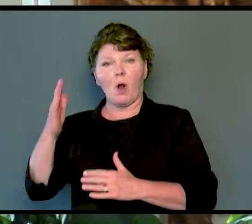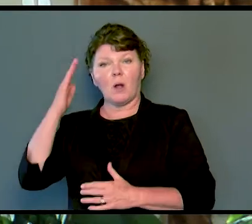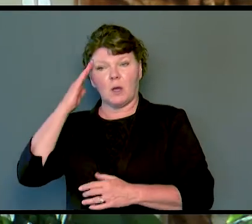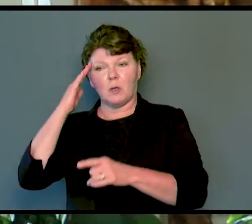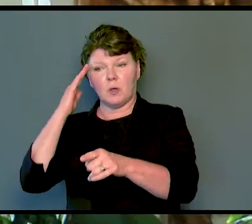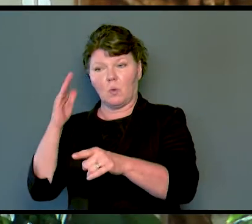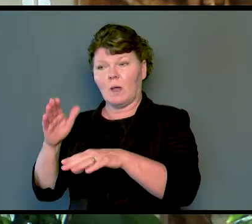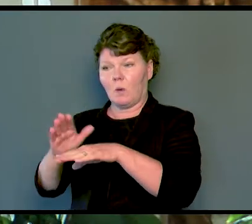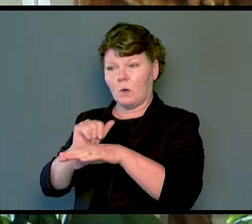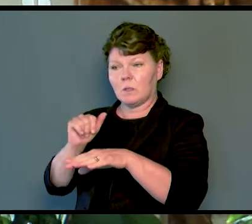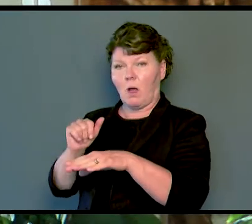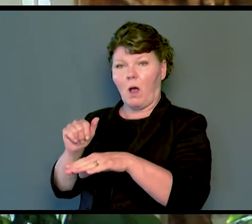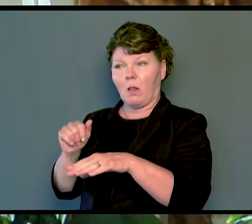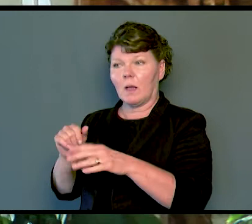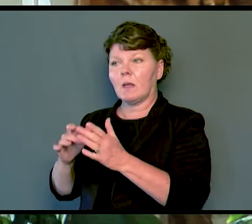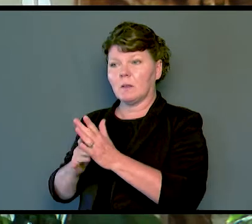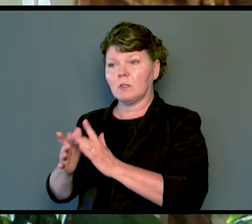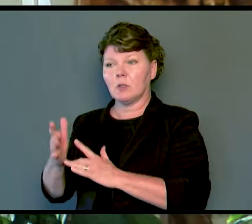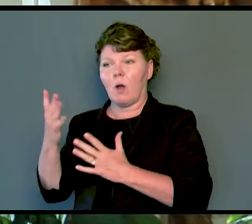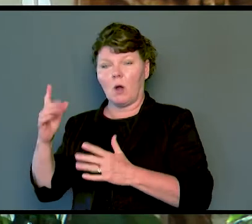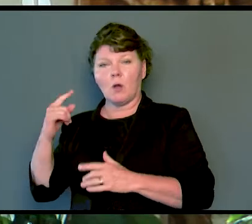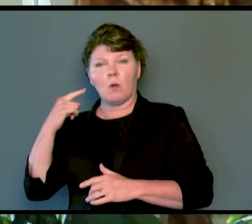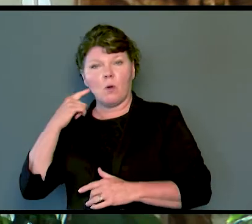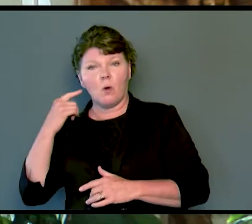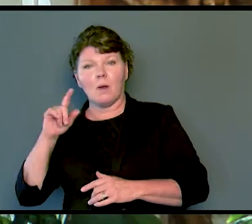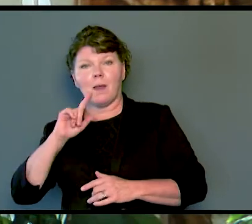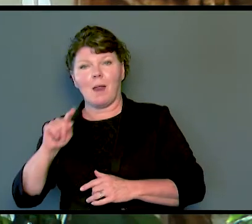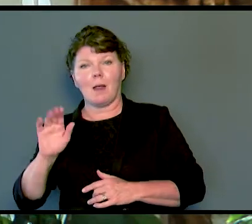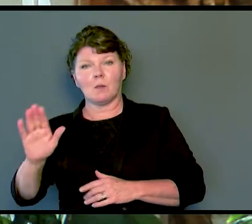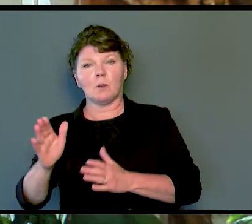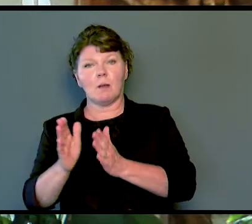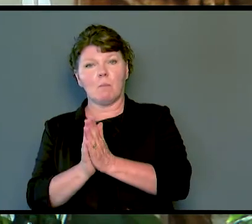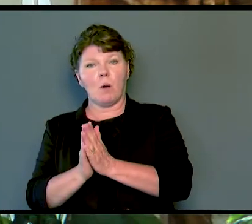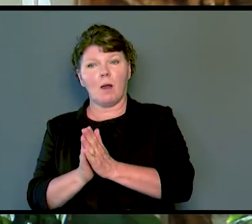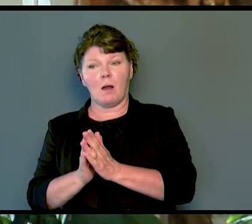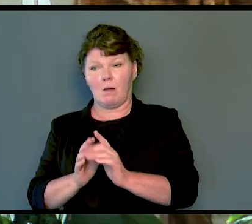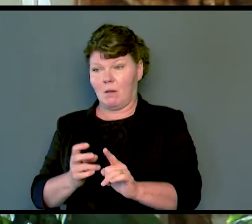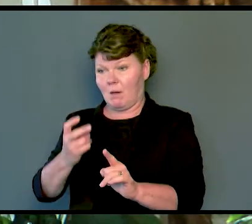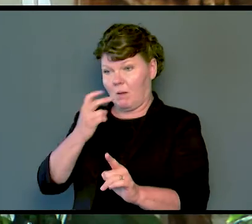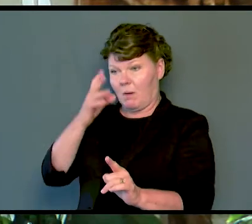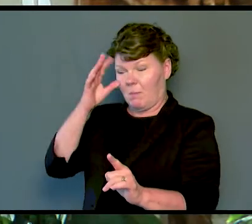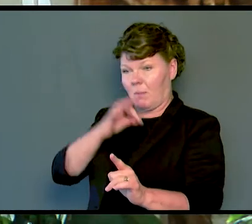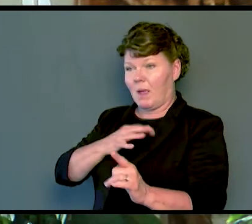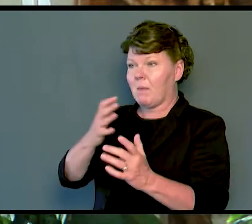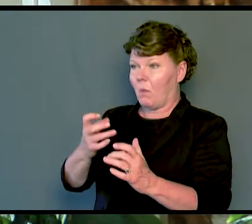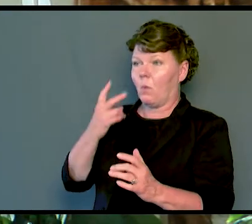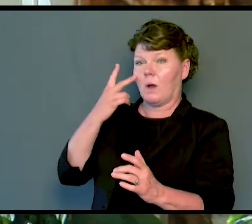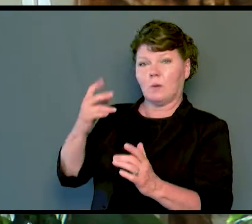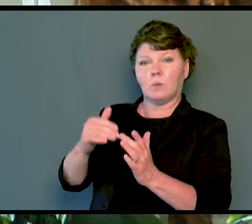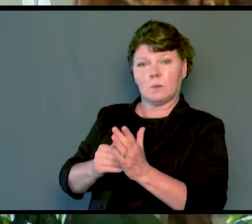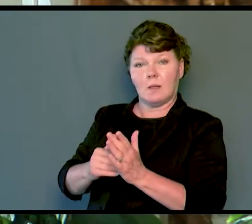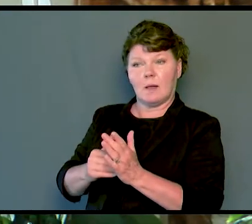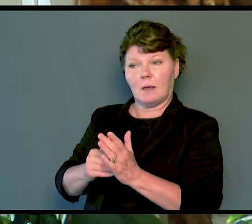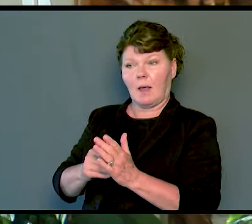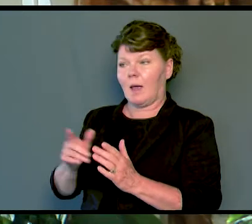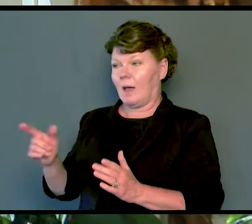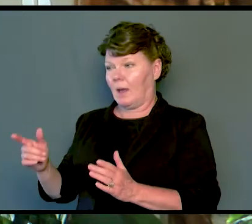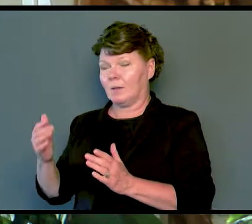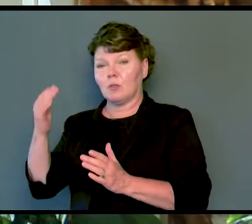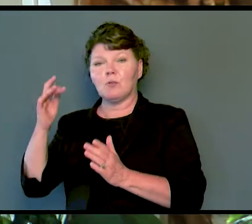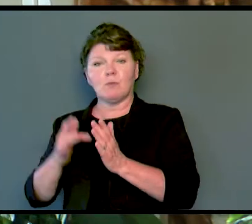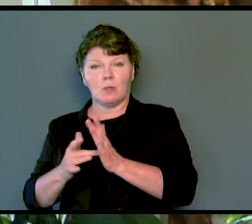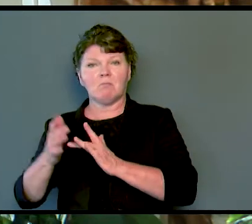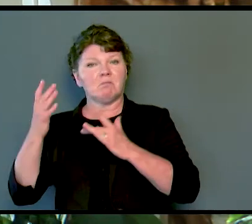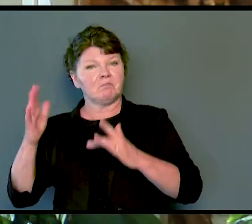was calling for him to help him, and Jesus heard and answered his prayer. The blind man simply wanted to see.